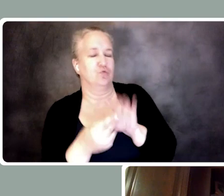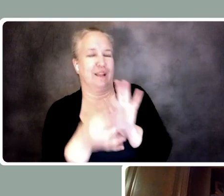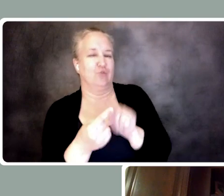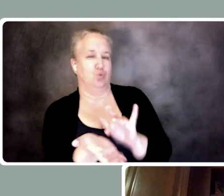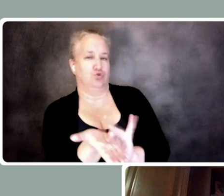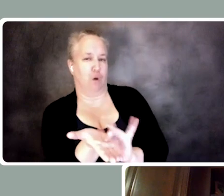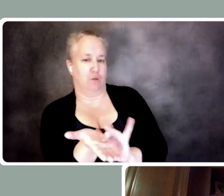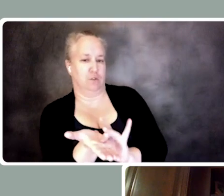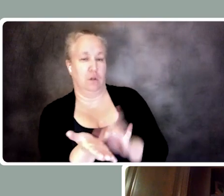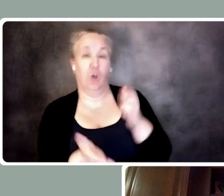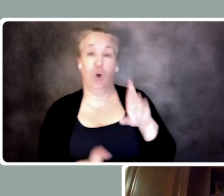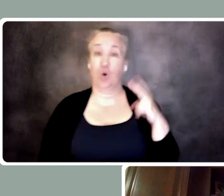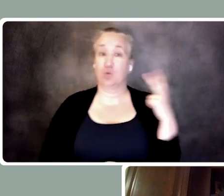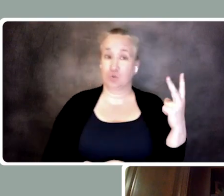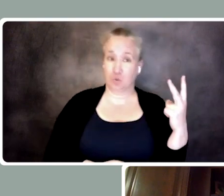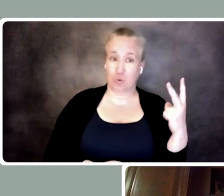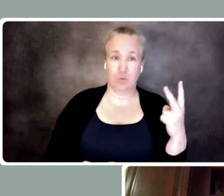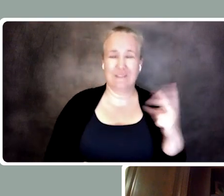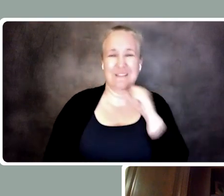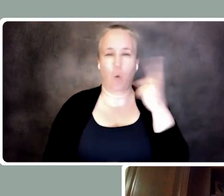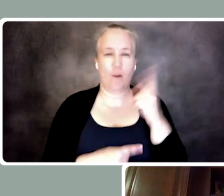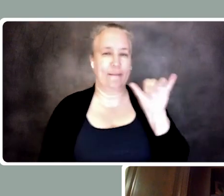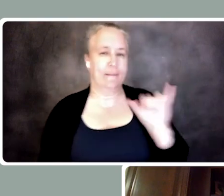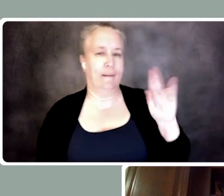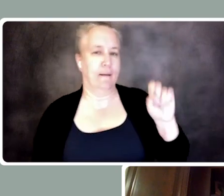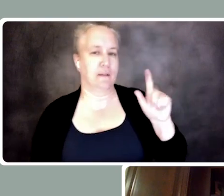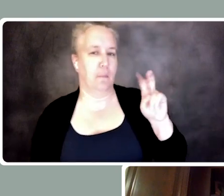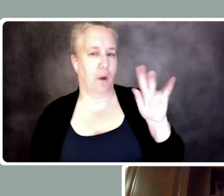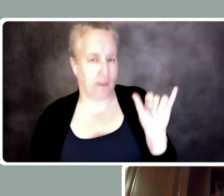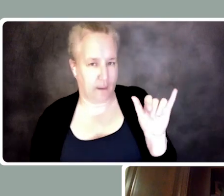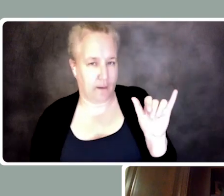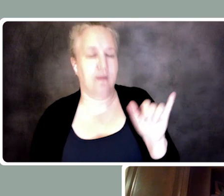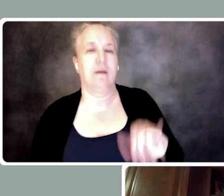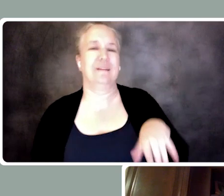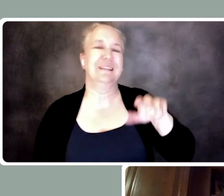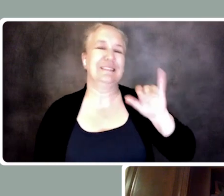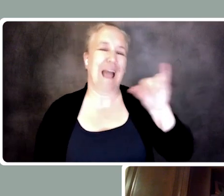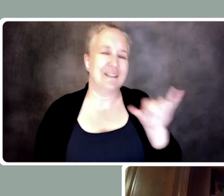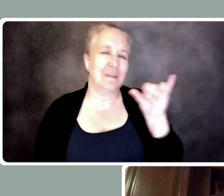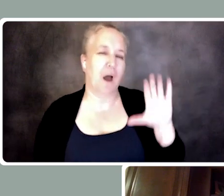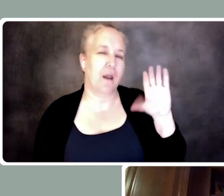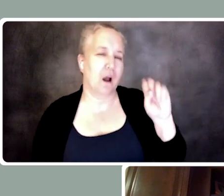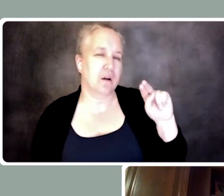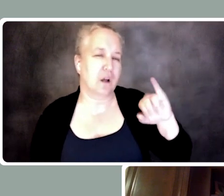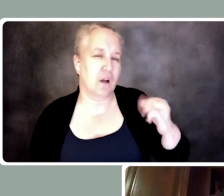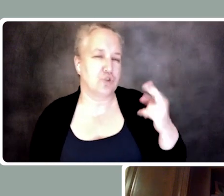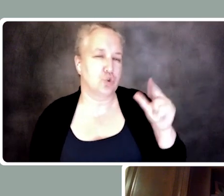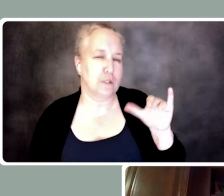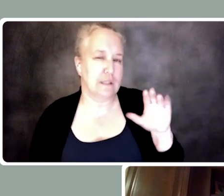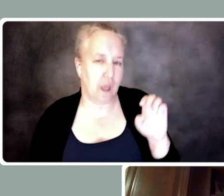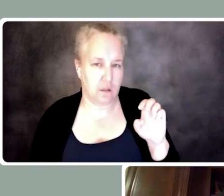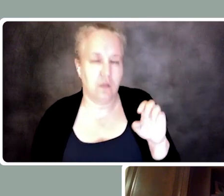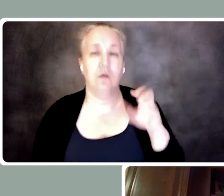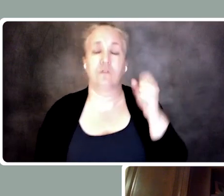is not just a monoclonal antibody, is an antibody drug conjugate. So I think the big change this year for ER